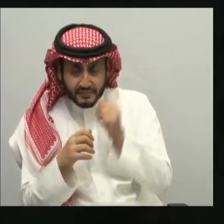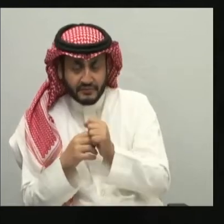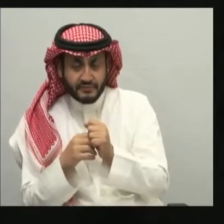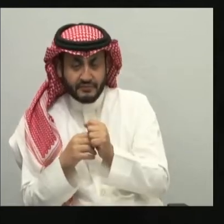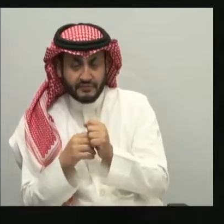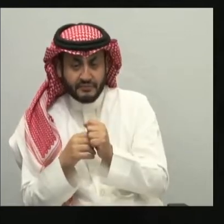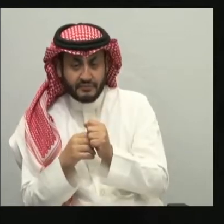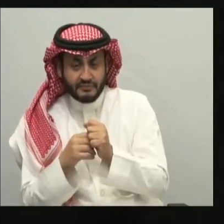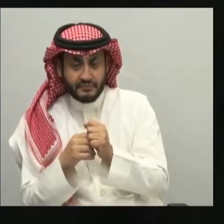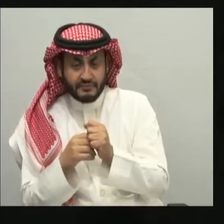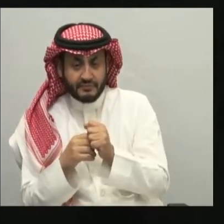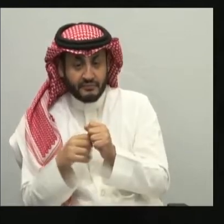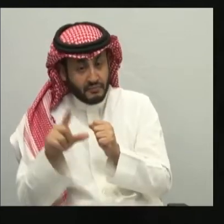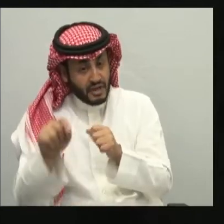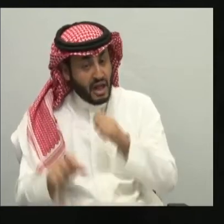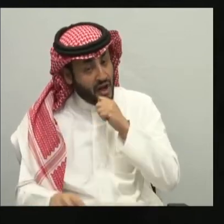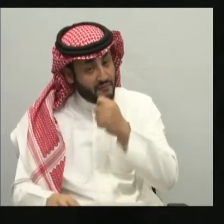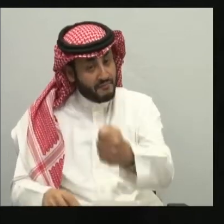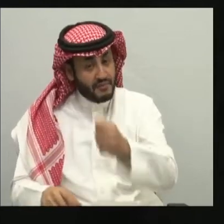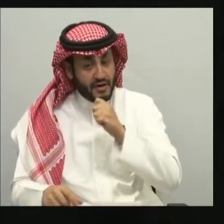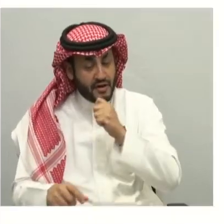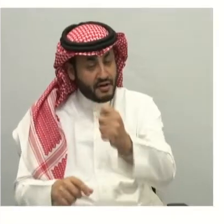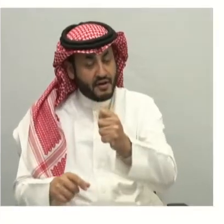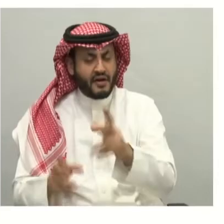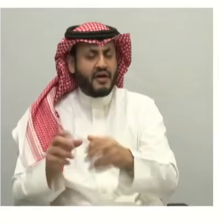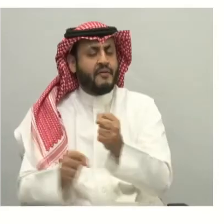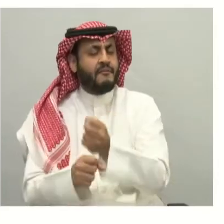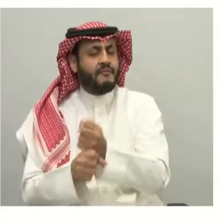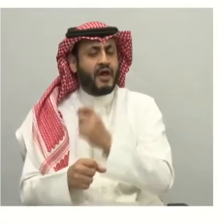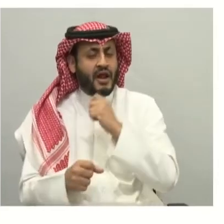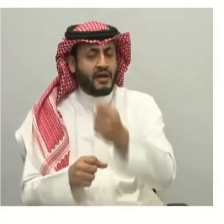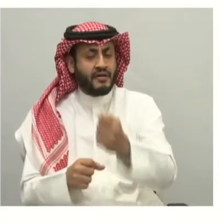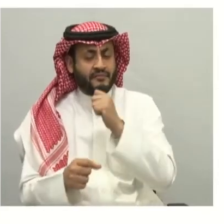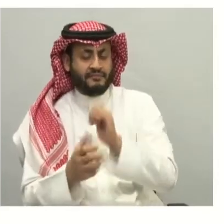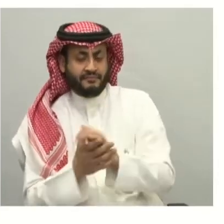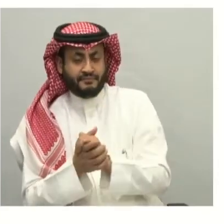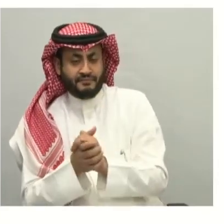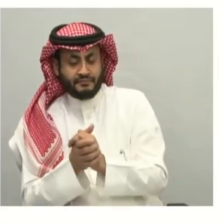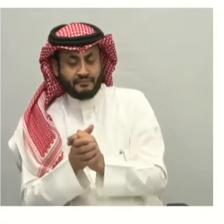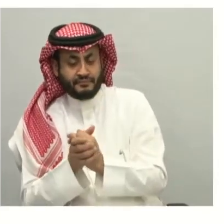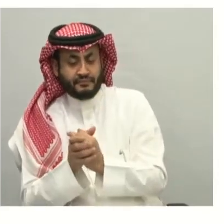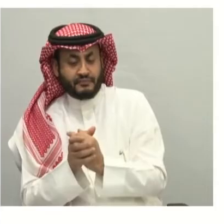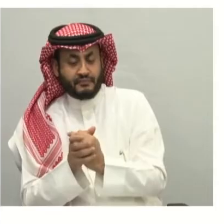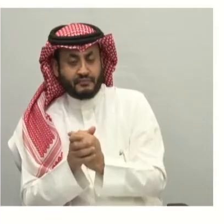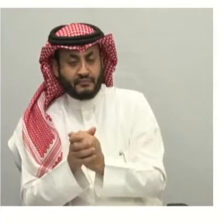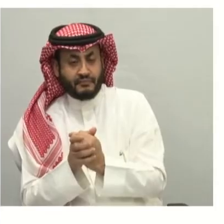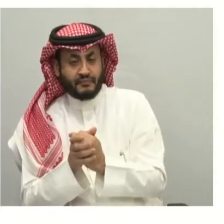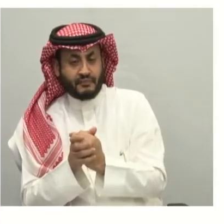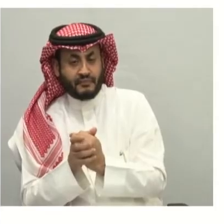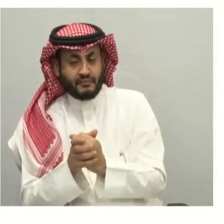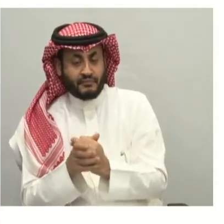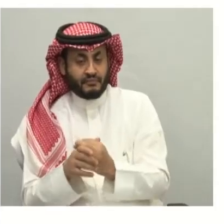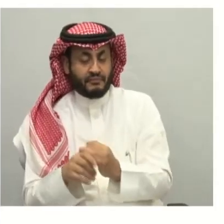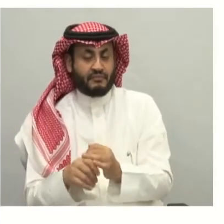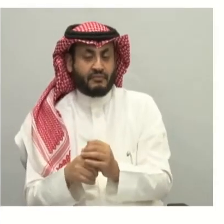reason is? Very good. Yes, he is going to buy clothes for an interview. He's going